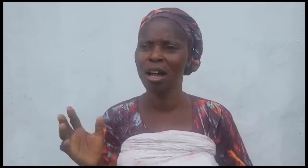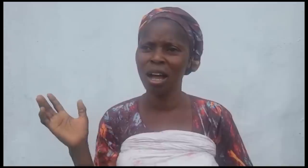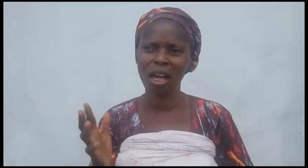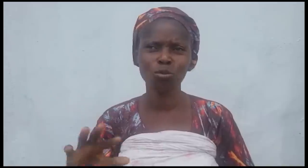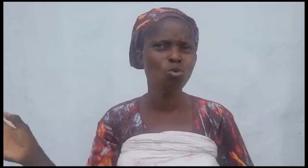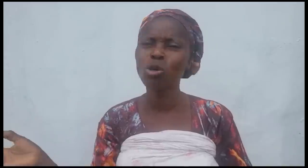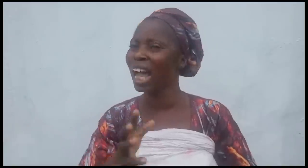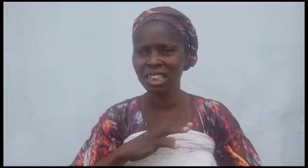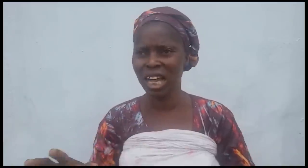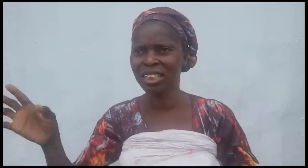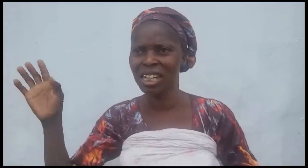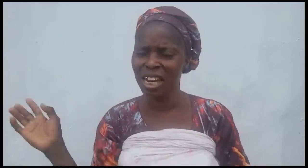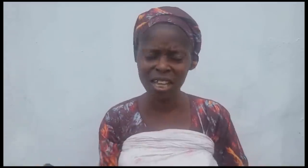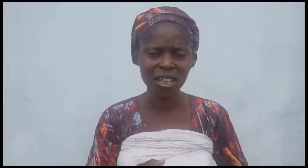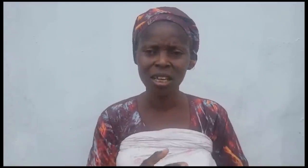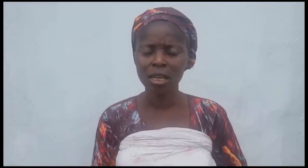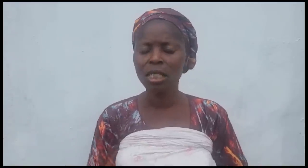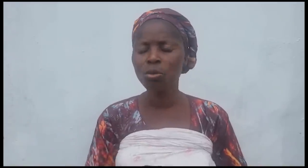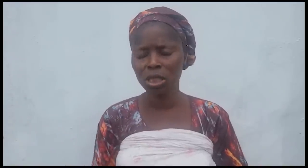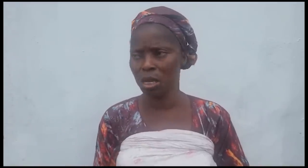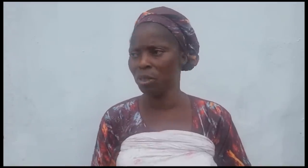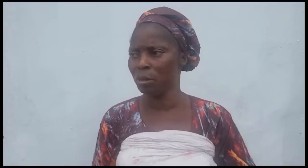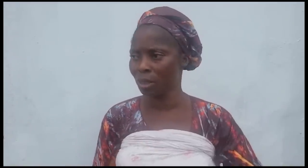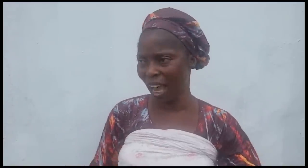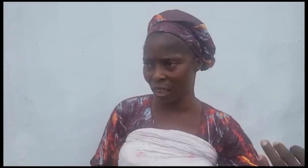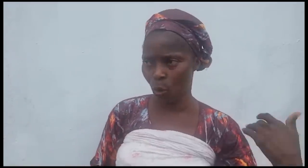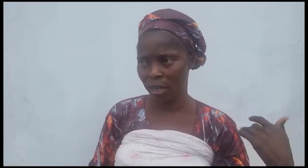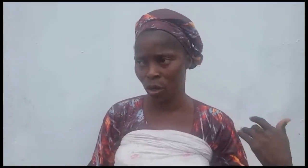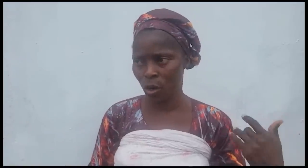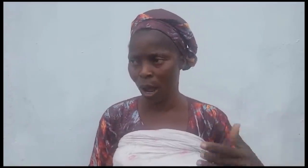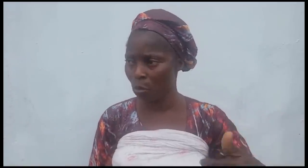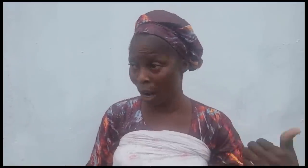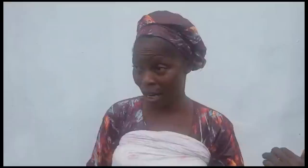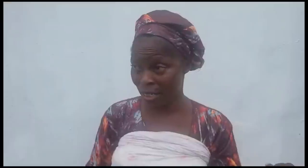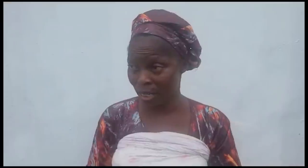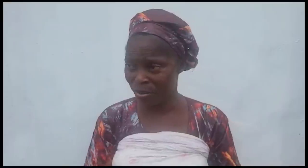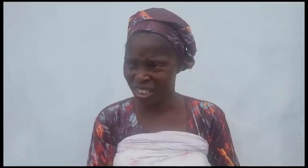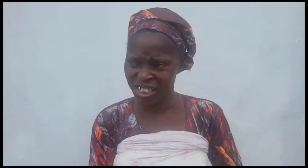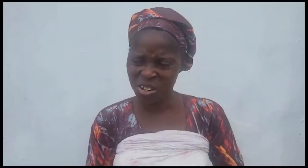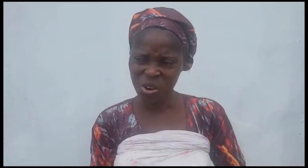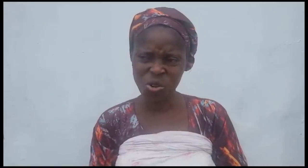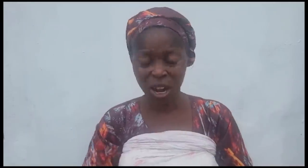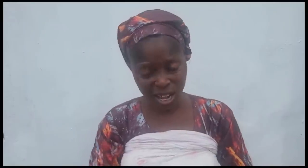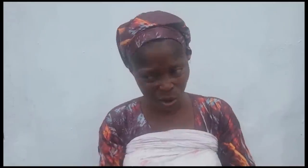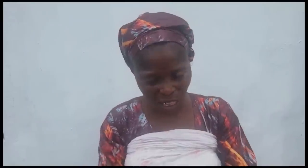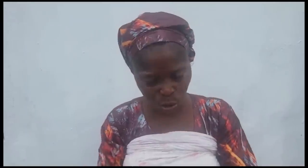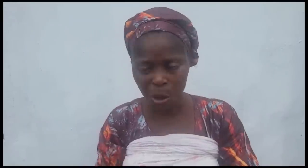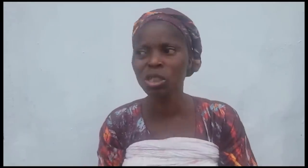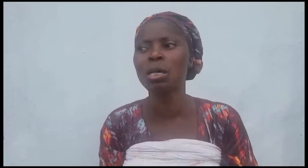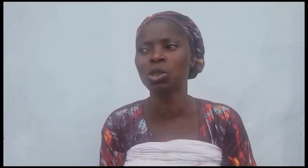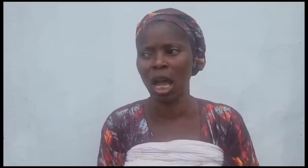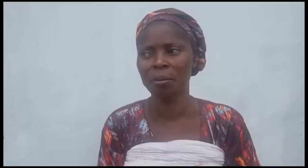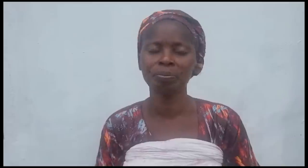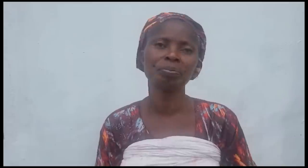drawer. At Bugos, I shat. Muslim, Muslim, Tiwani, or Doa, Boka, that baby, or Doa, or